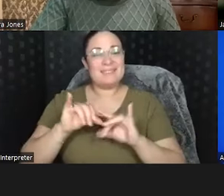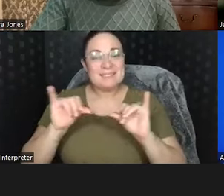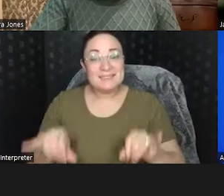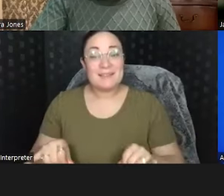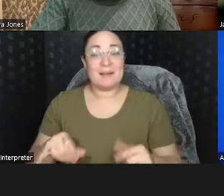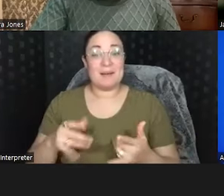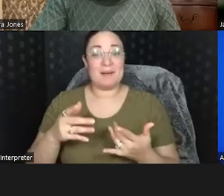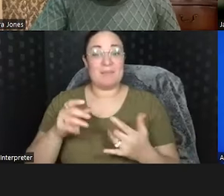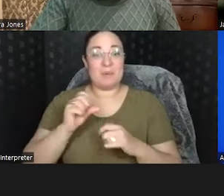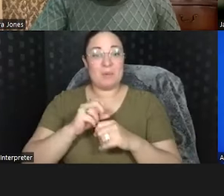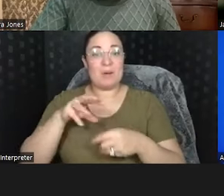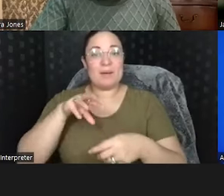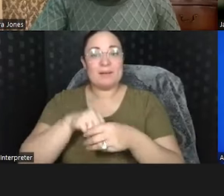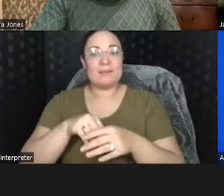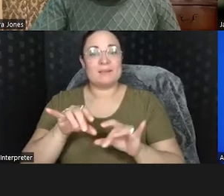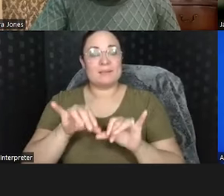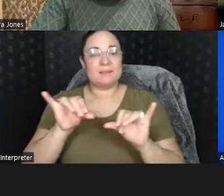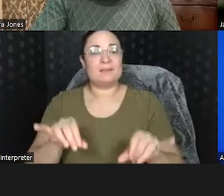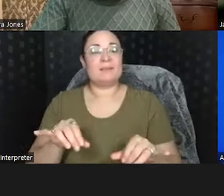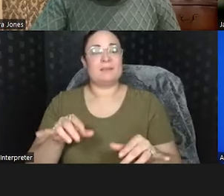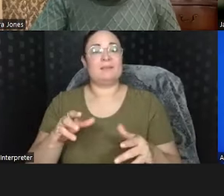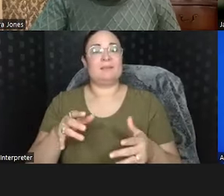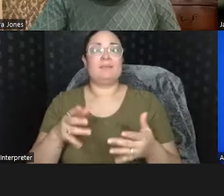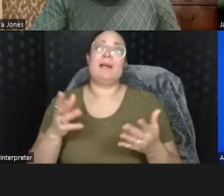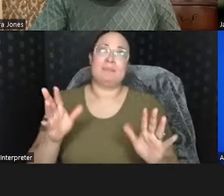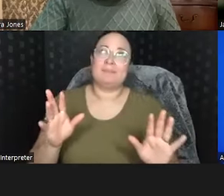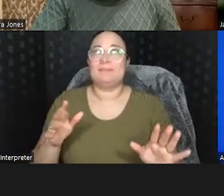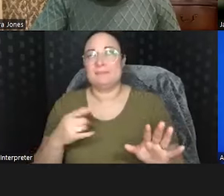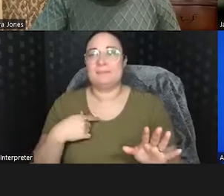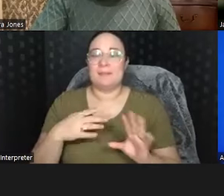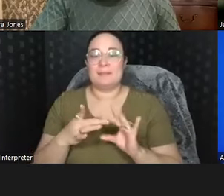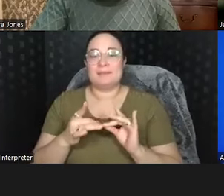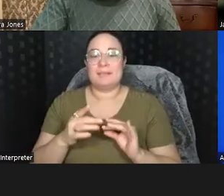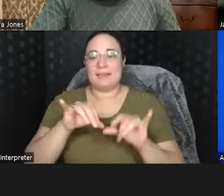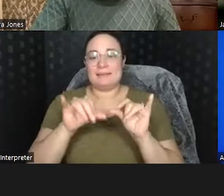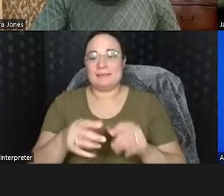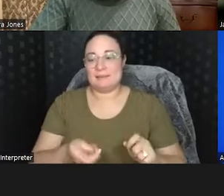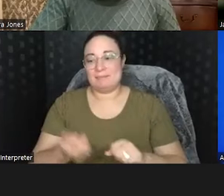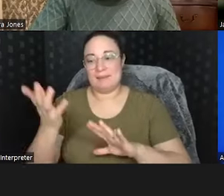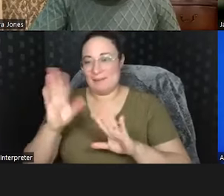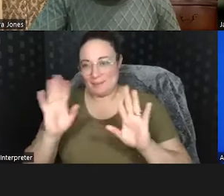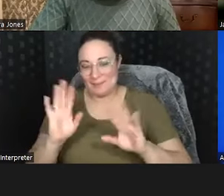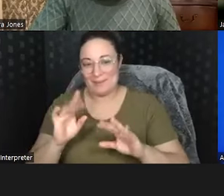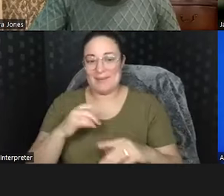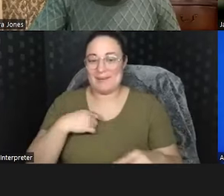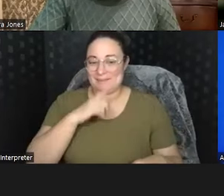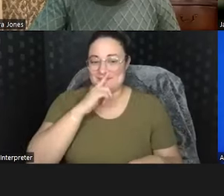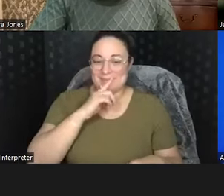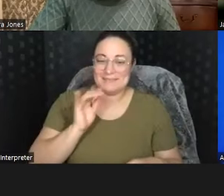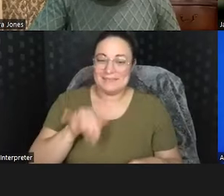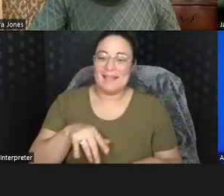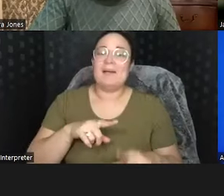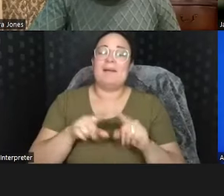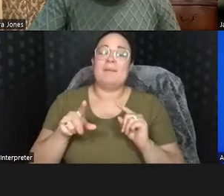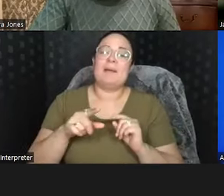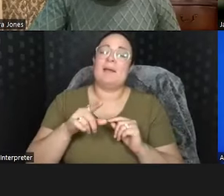work within the system to be until we can, well, let me not just say get rid of the system, but I don't want to say that. But we